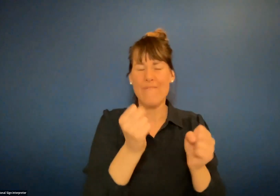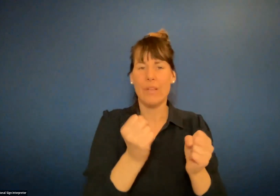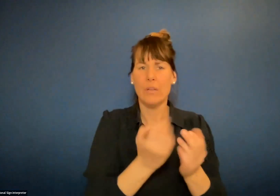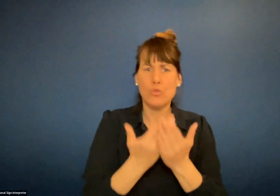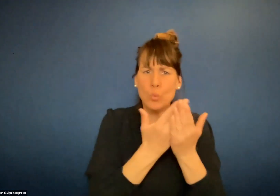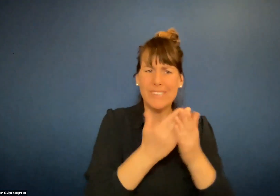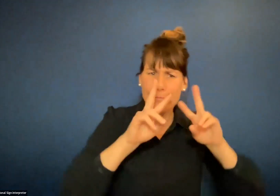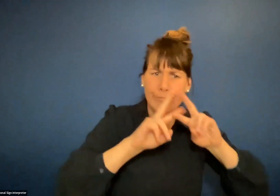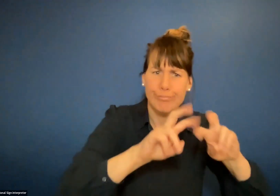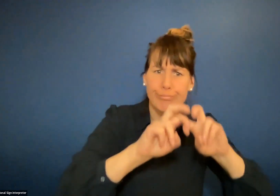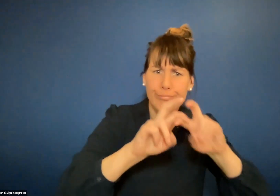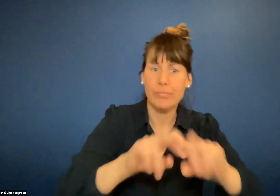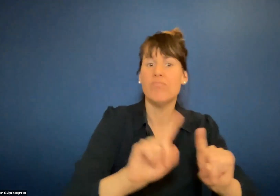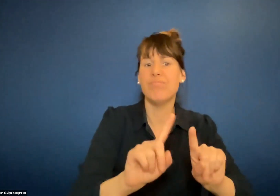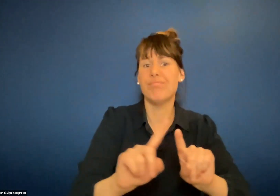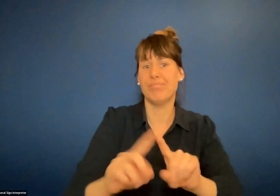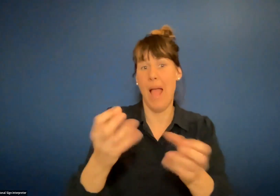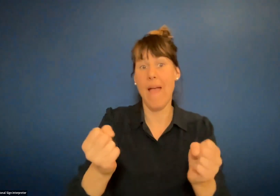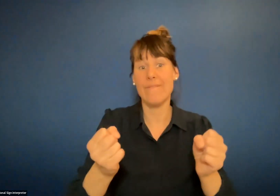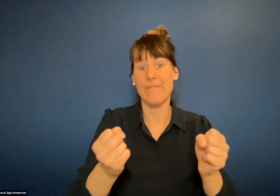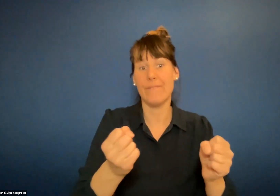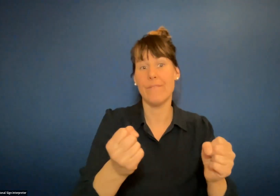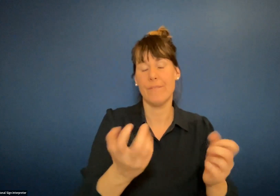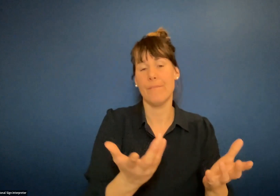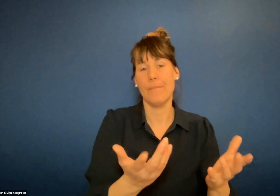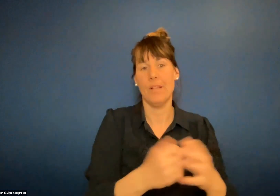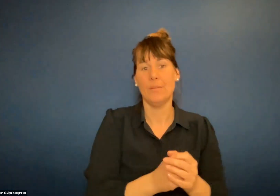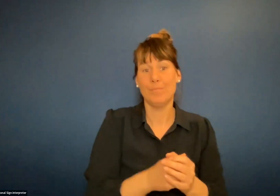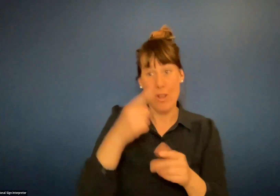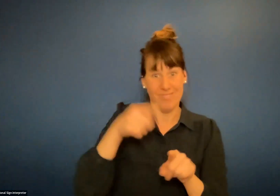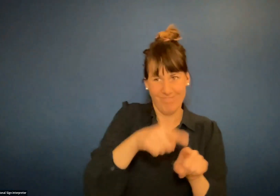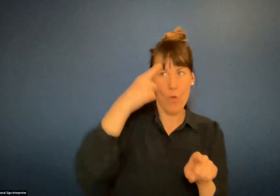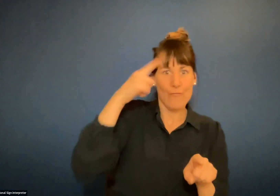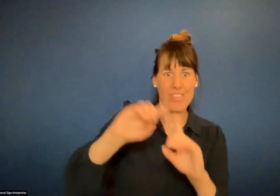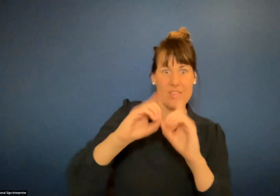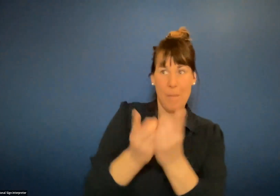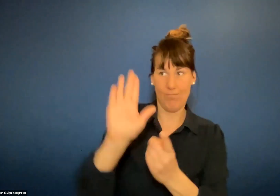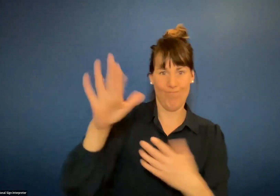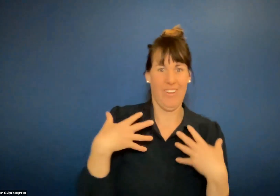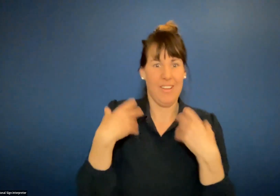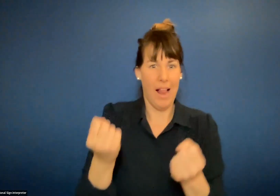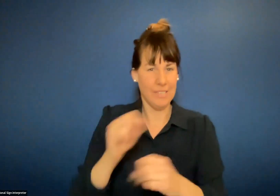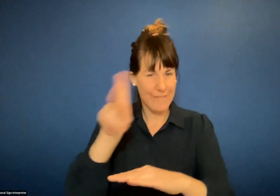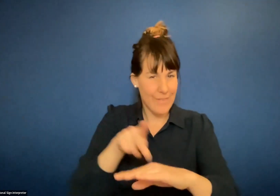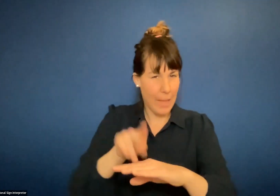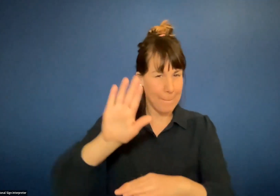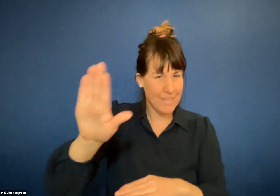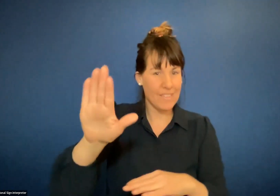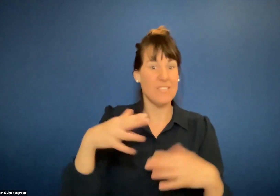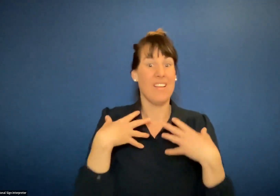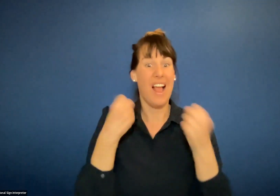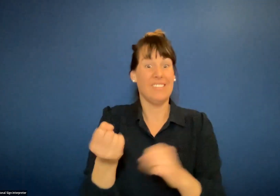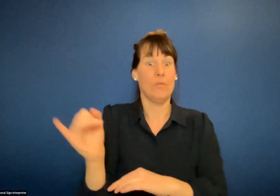in relation to health and assistive devices. That's wonderful. Thank you so much,